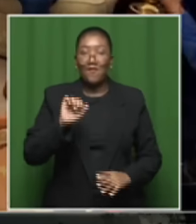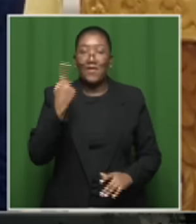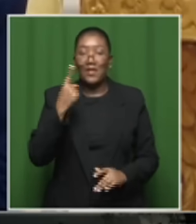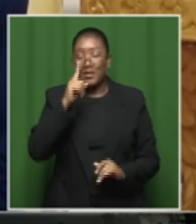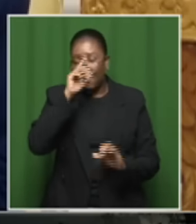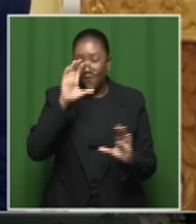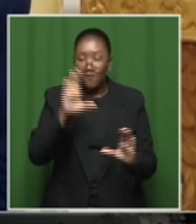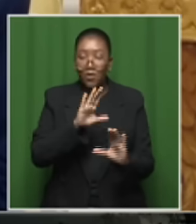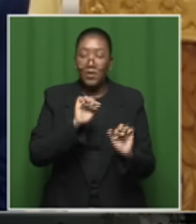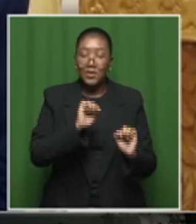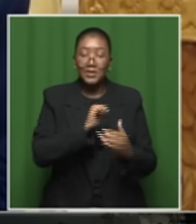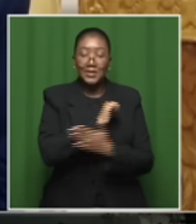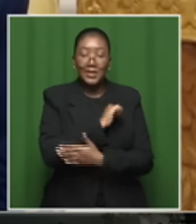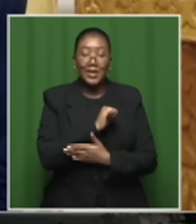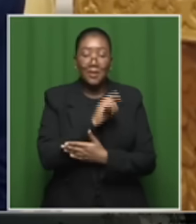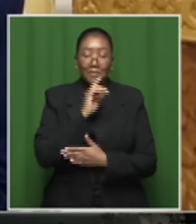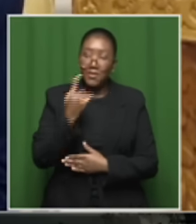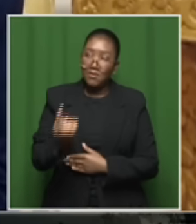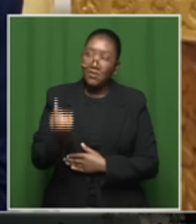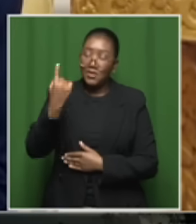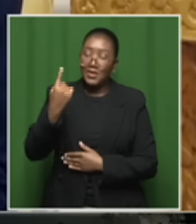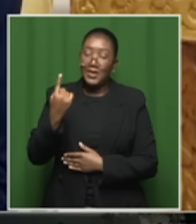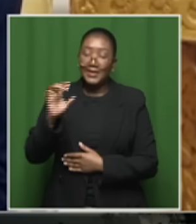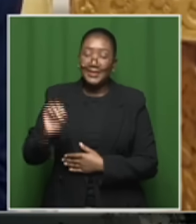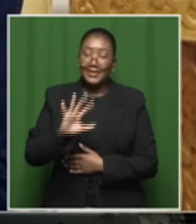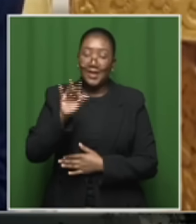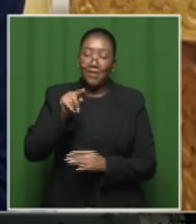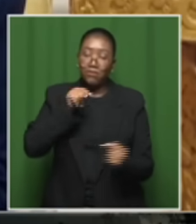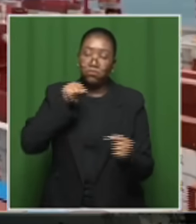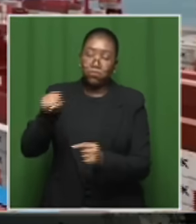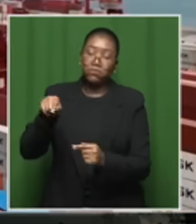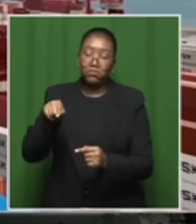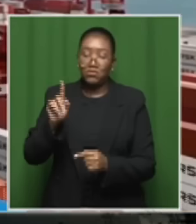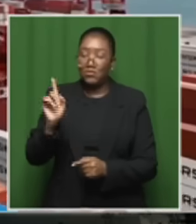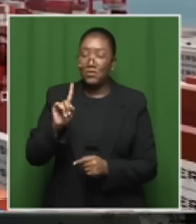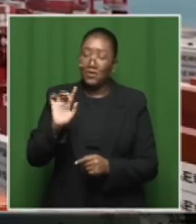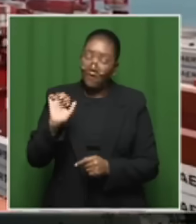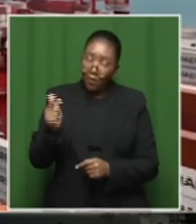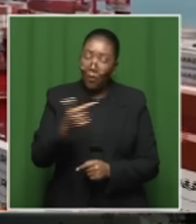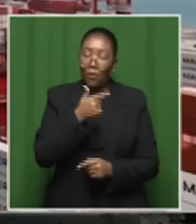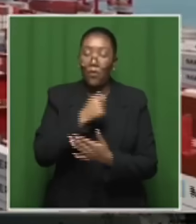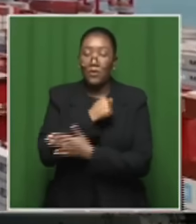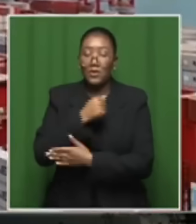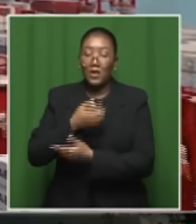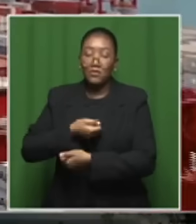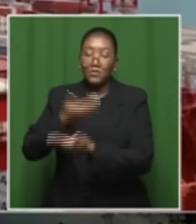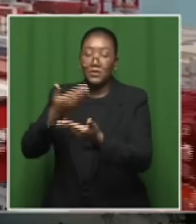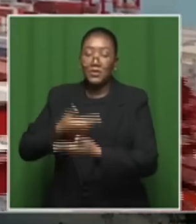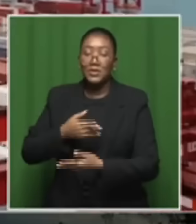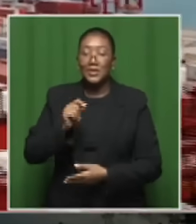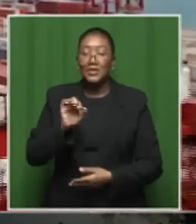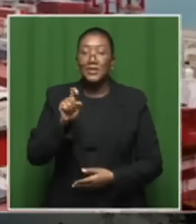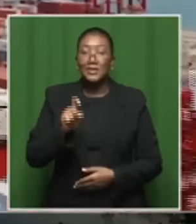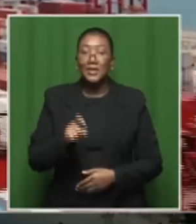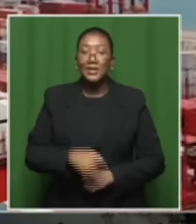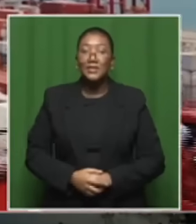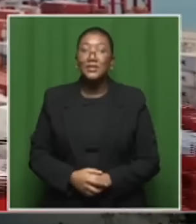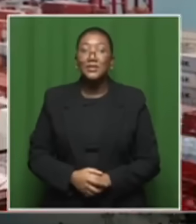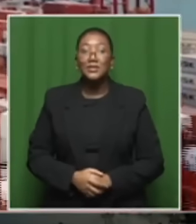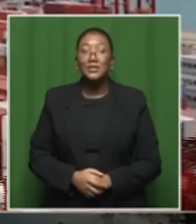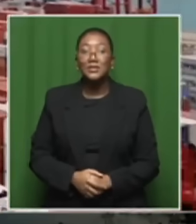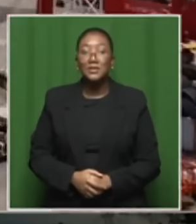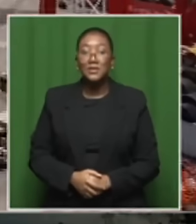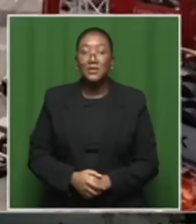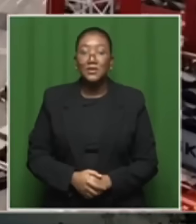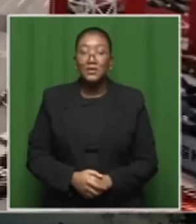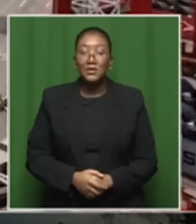therefore it's not South Africa that's been targeted. Many countries are affected. Absolutely, but I think in question, and